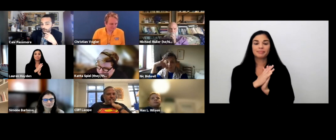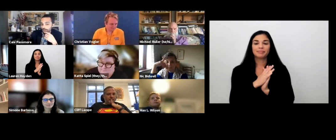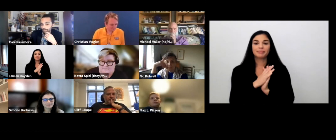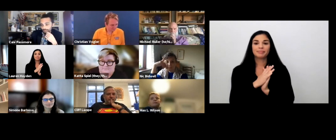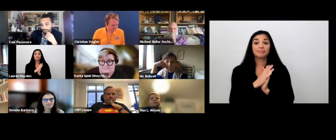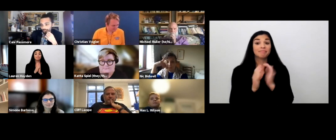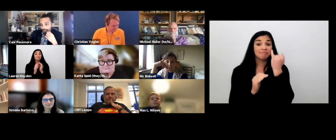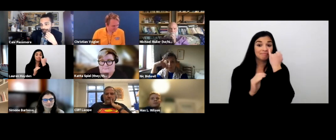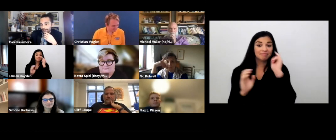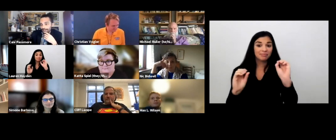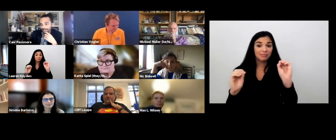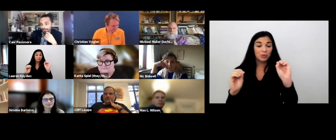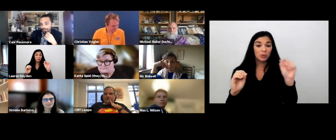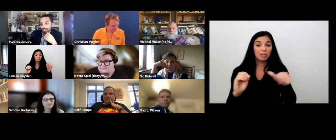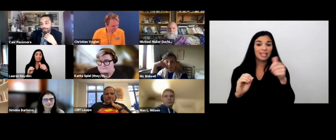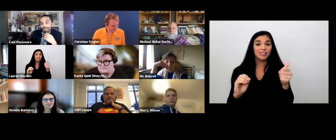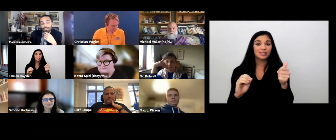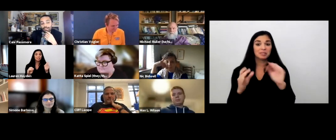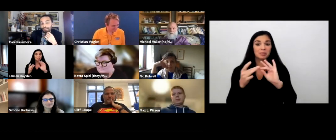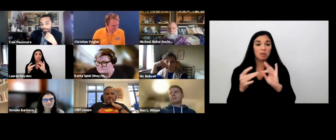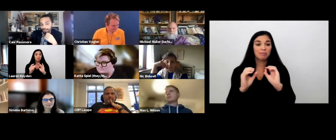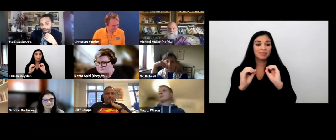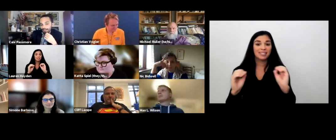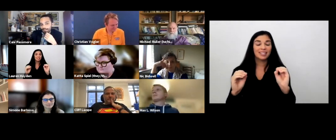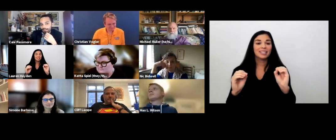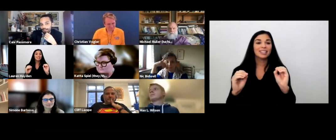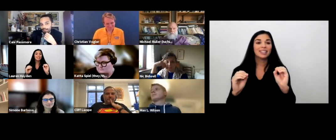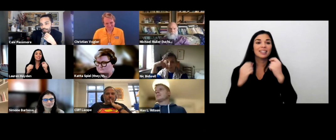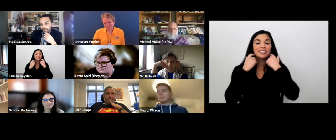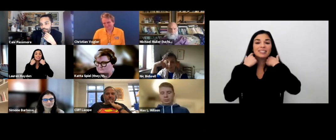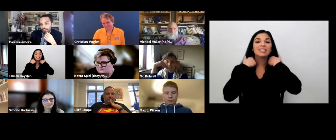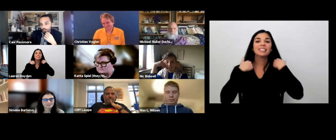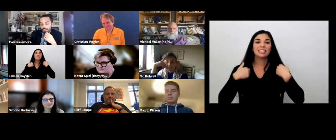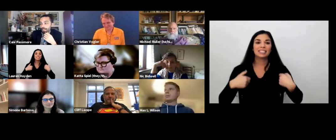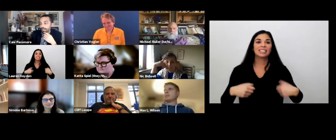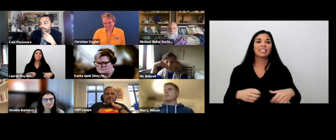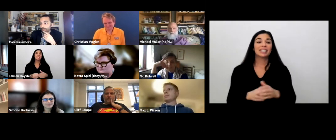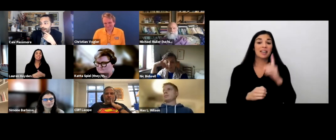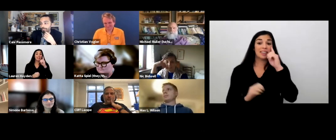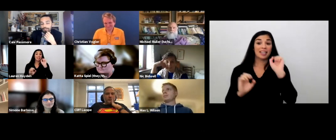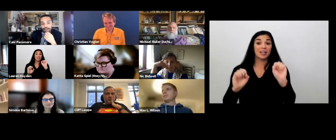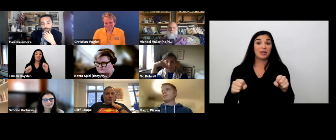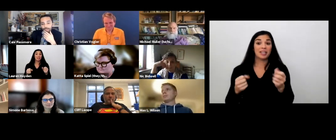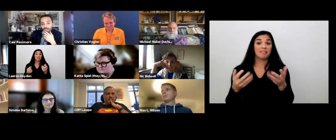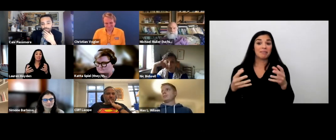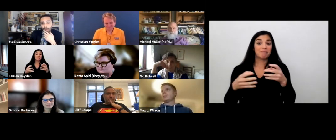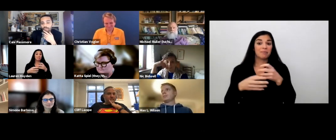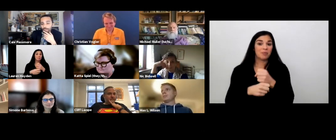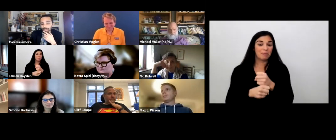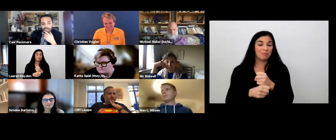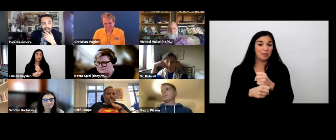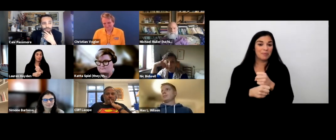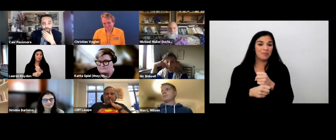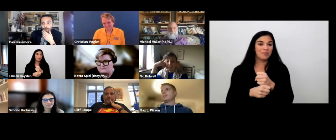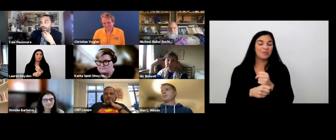if no one has anything else that they would like to explicitly add, I think we can begin to wrap this up, mostly